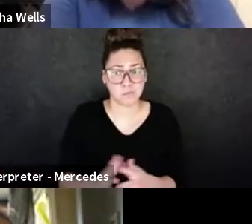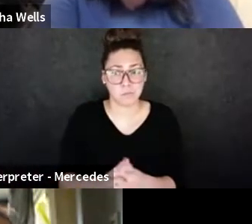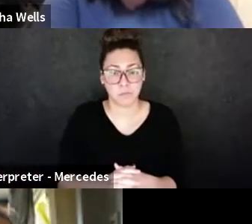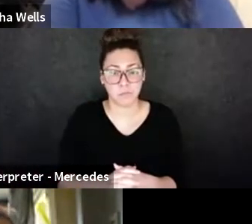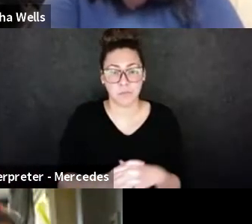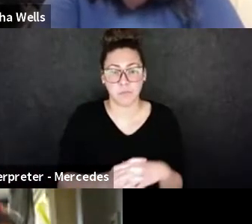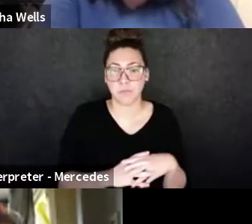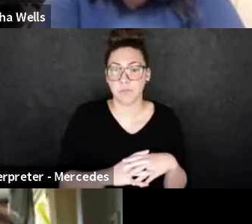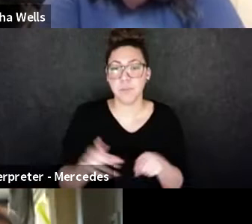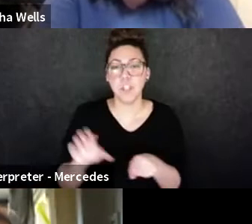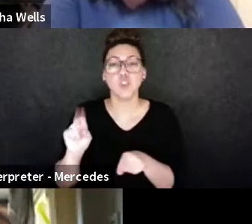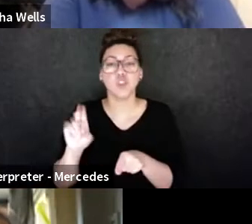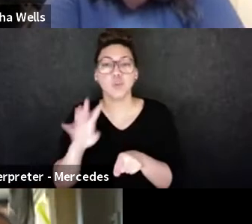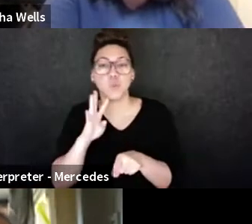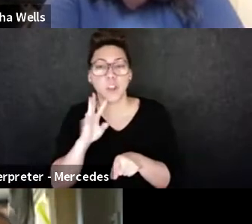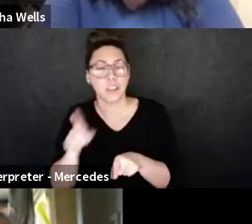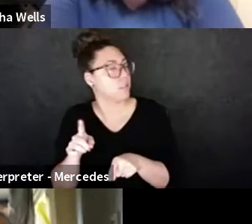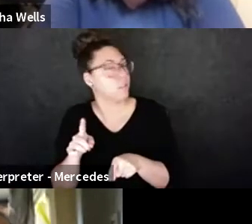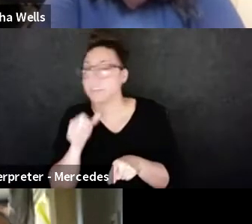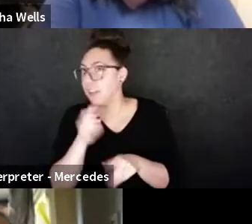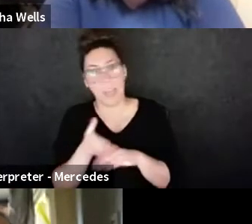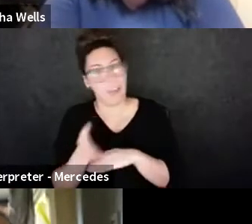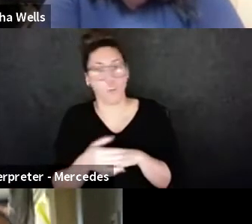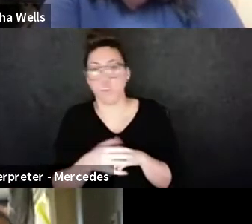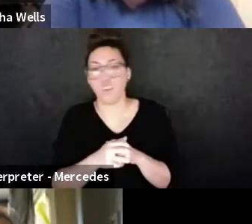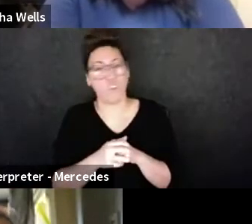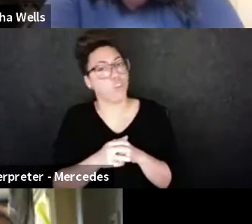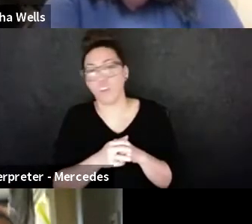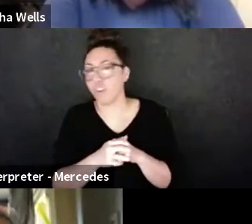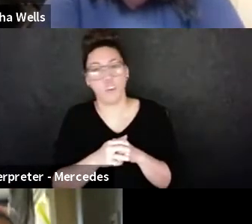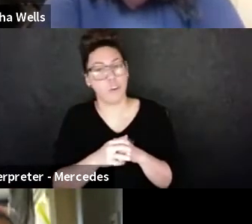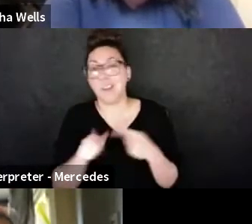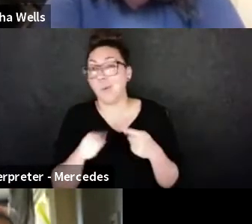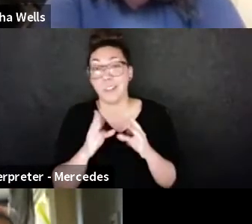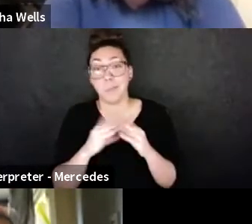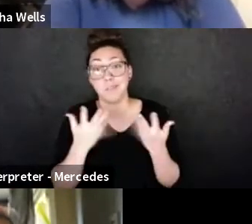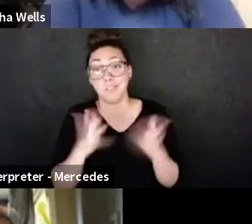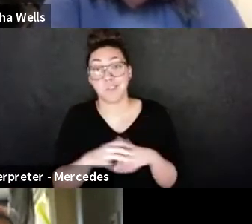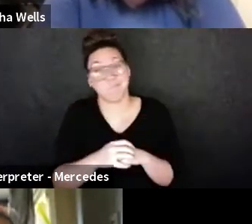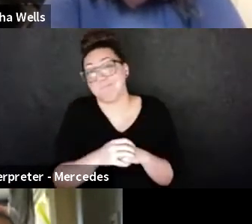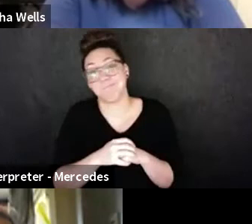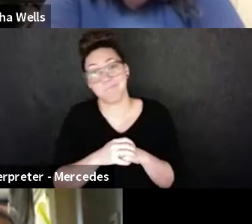Not after the fact, when the meeting has ended, yes.